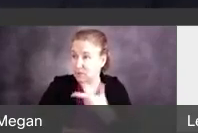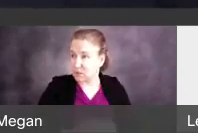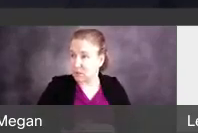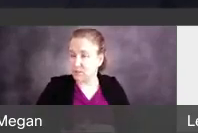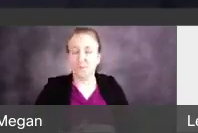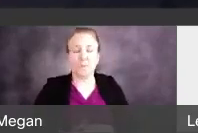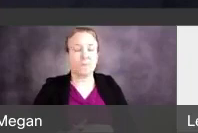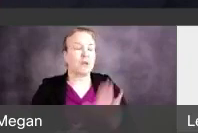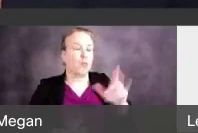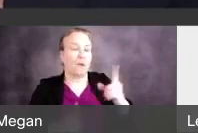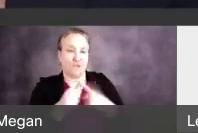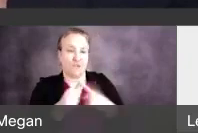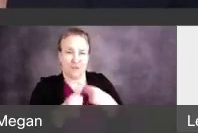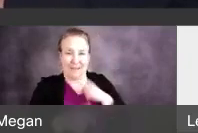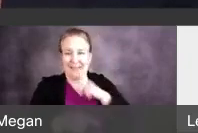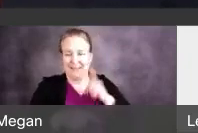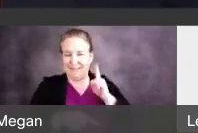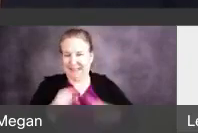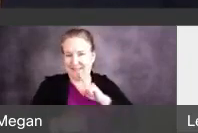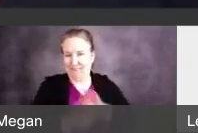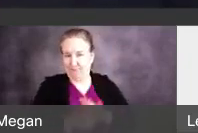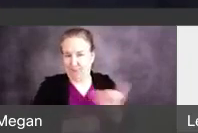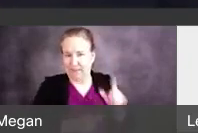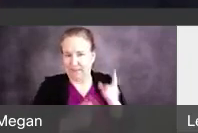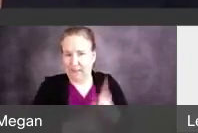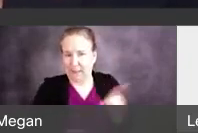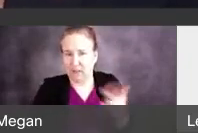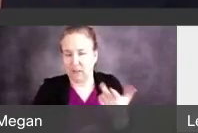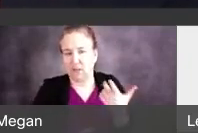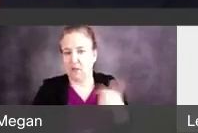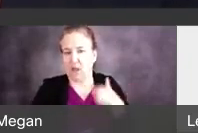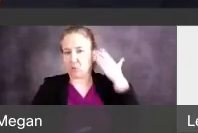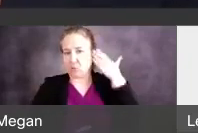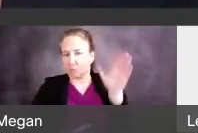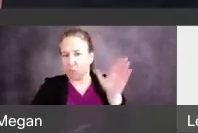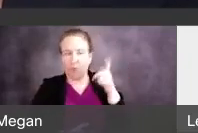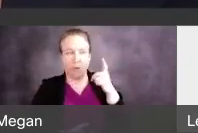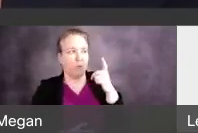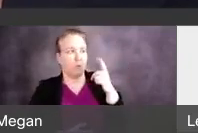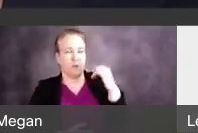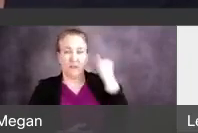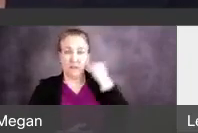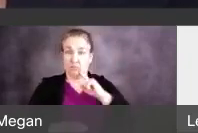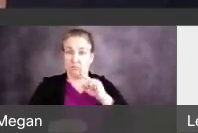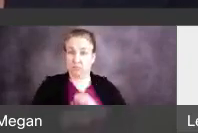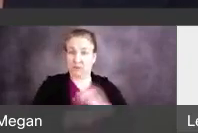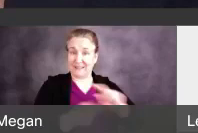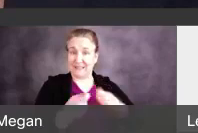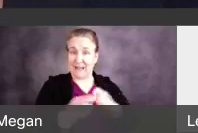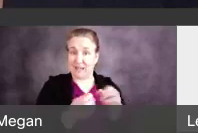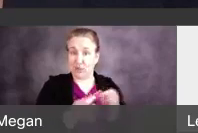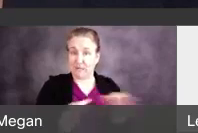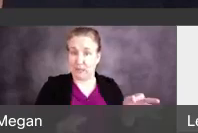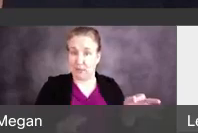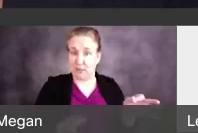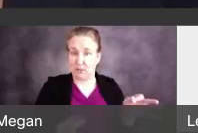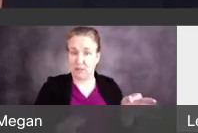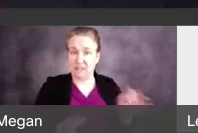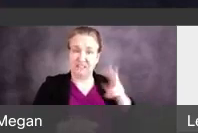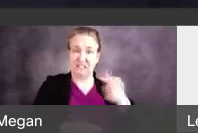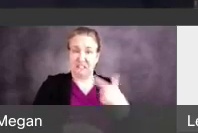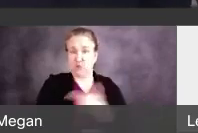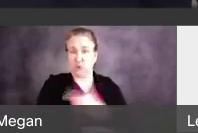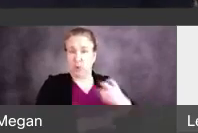Well, first of all, I can't confirm that that's the case. I don't know whether or not that is an accurate statement that they're holding back second